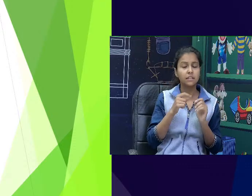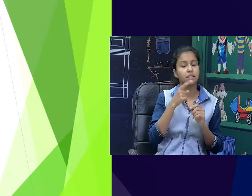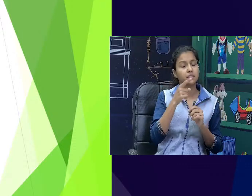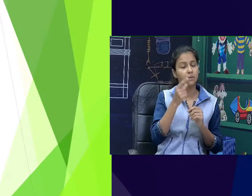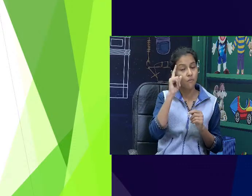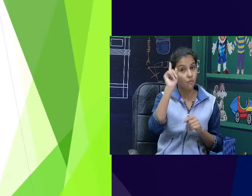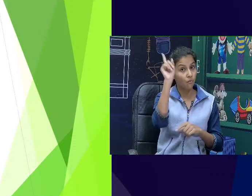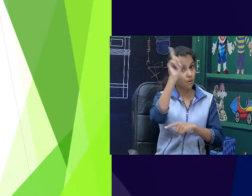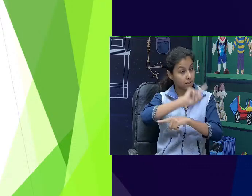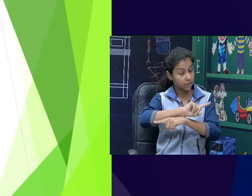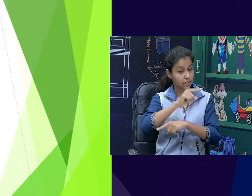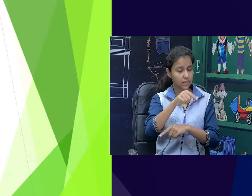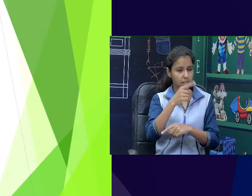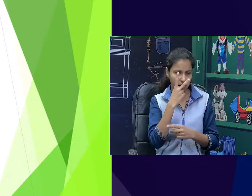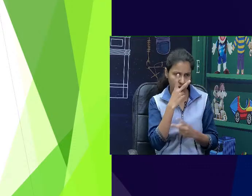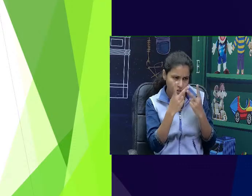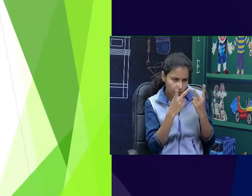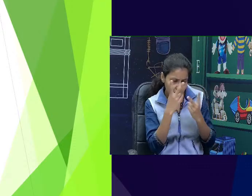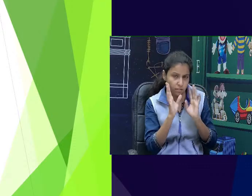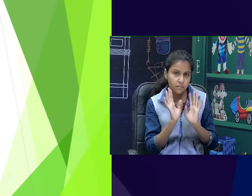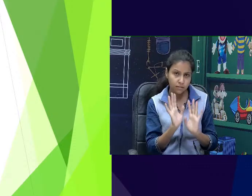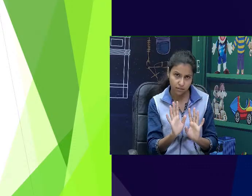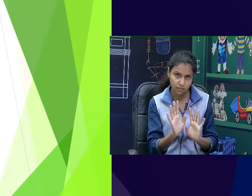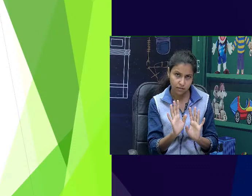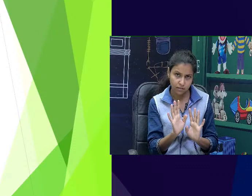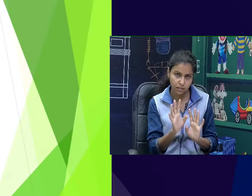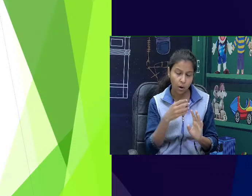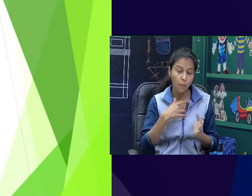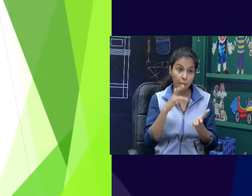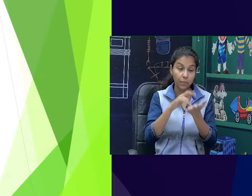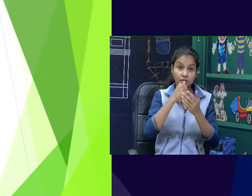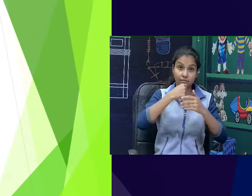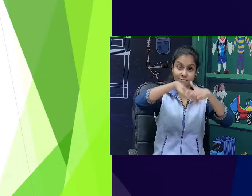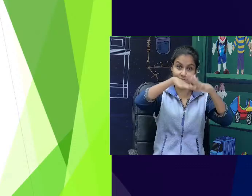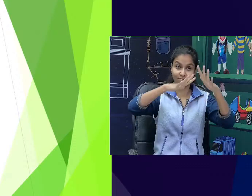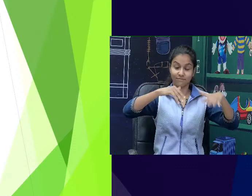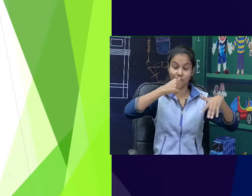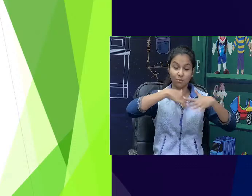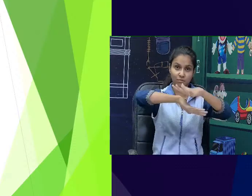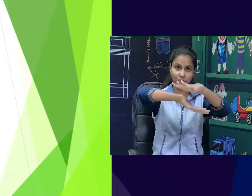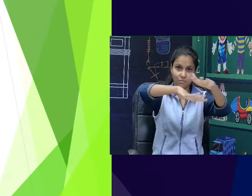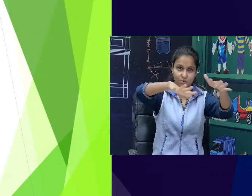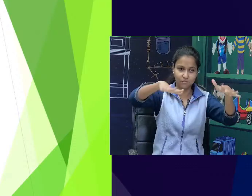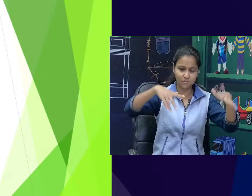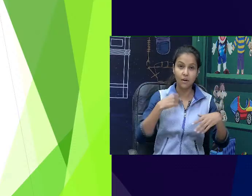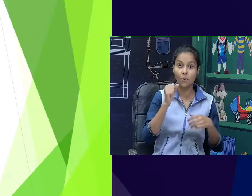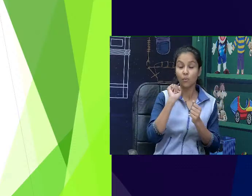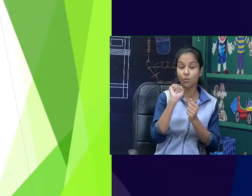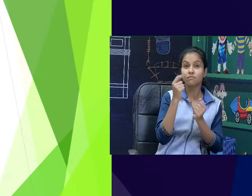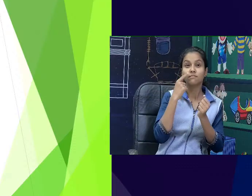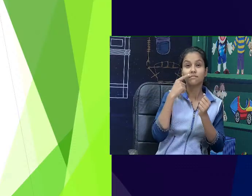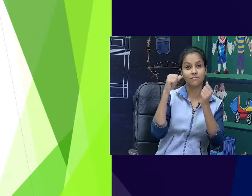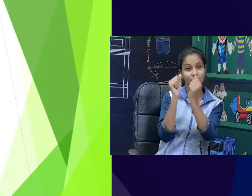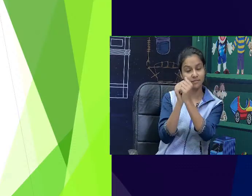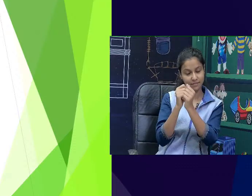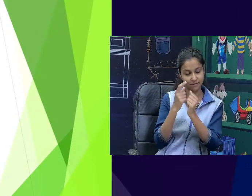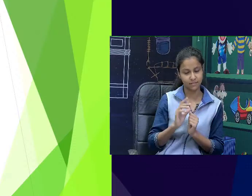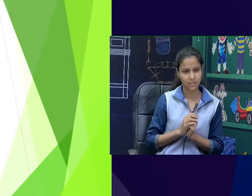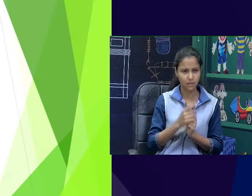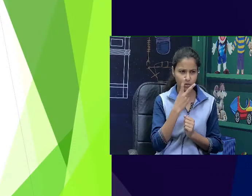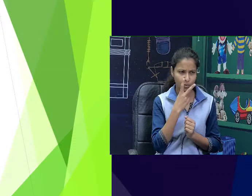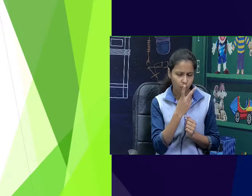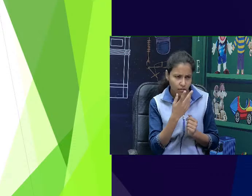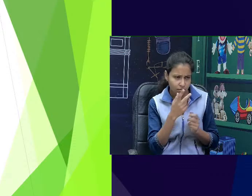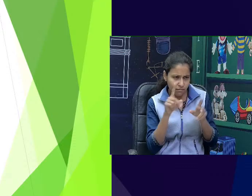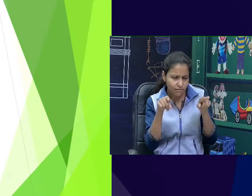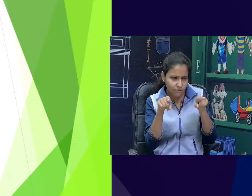he visited. We visited a beach with his father, and what happened at that day was that the water